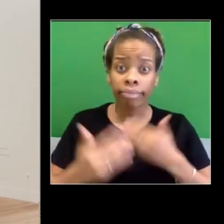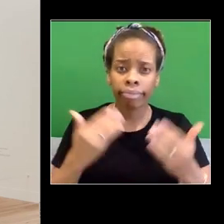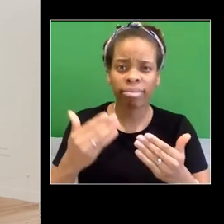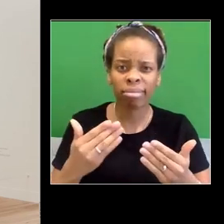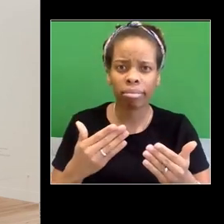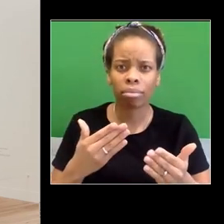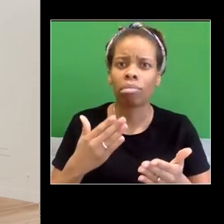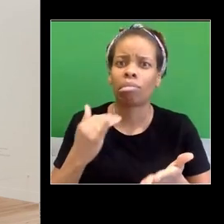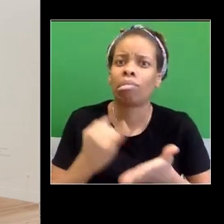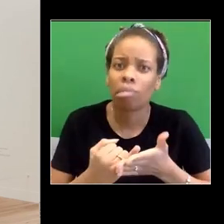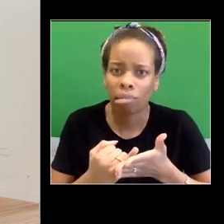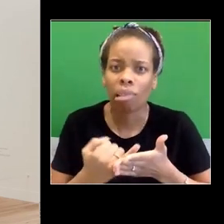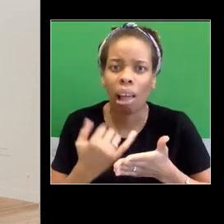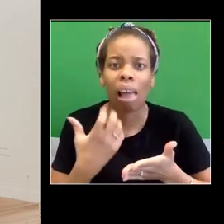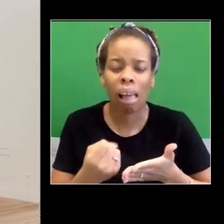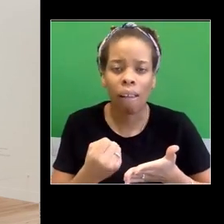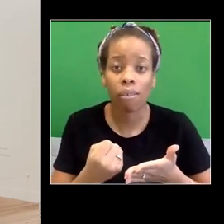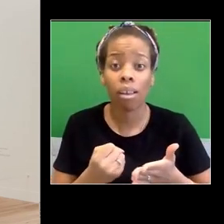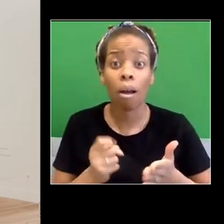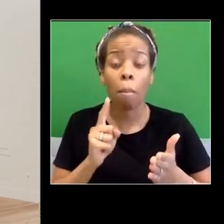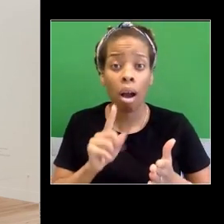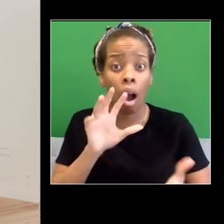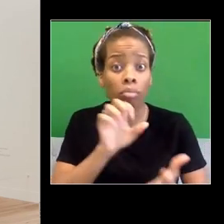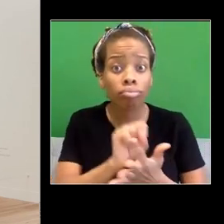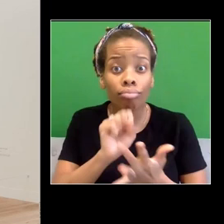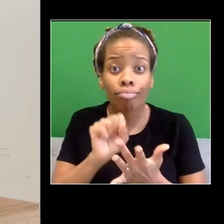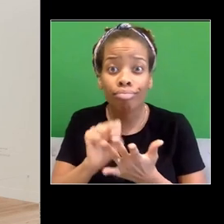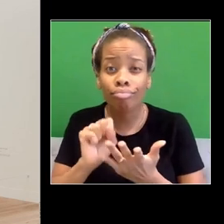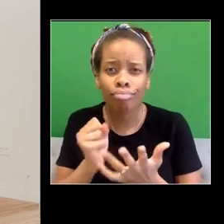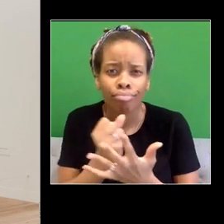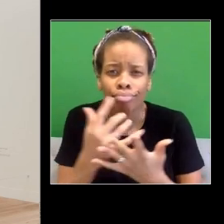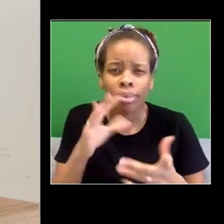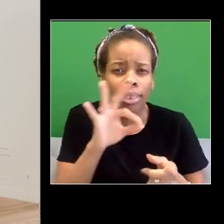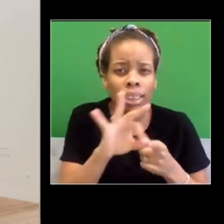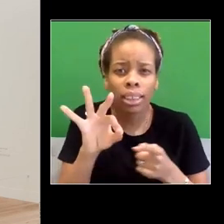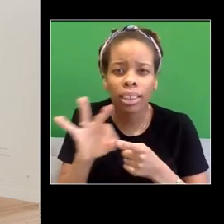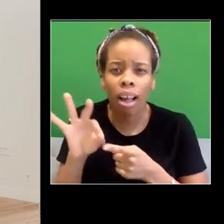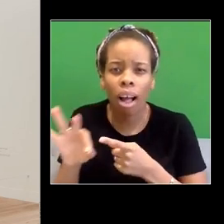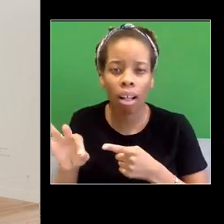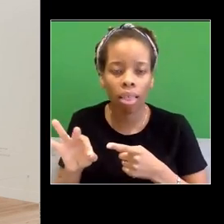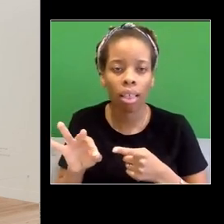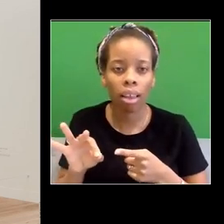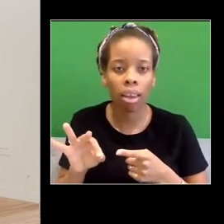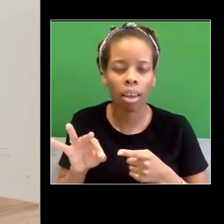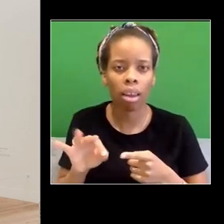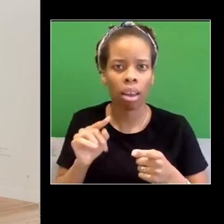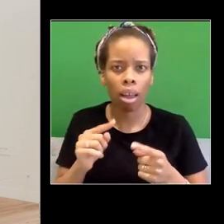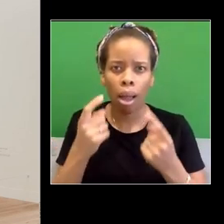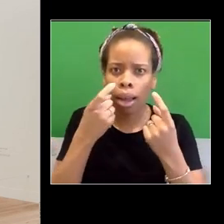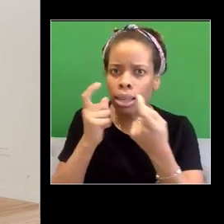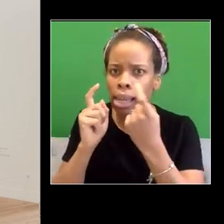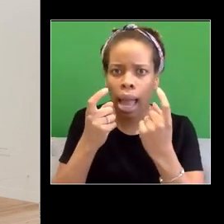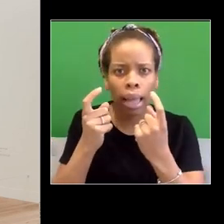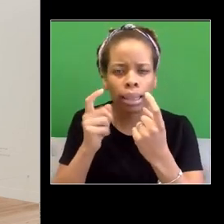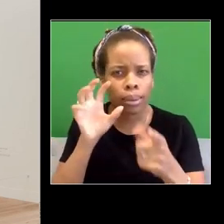but again, it came to all these details. So what's the nature of that gaze? What's the nature of that